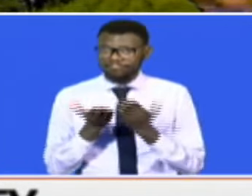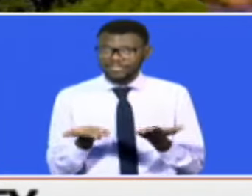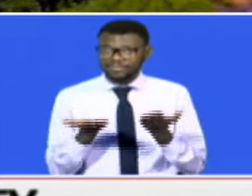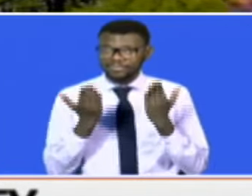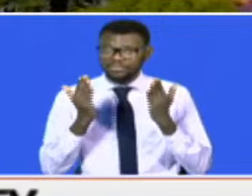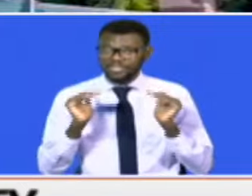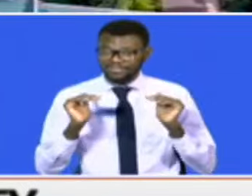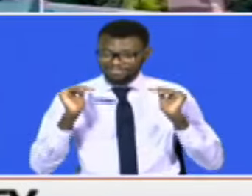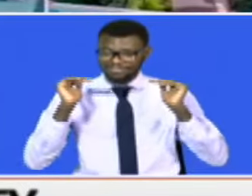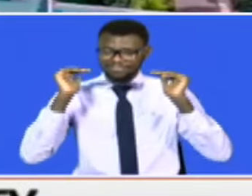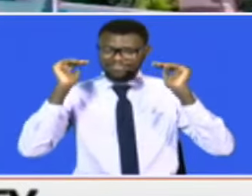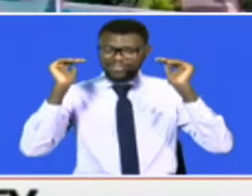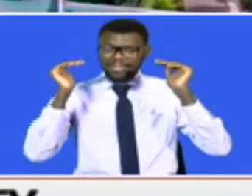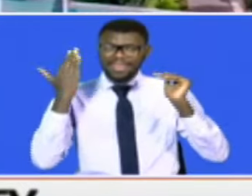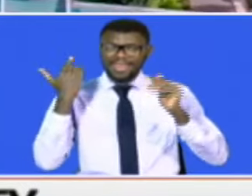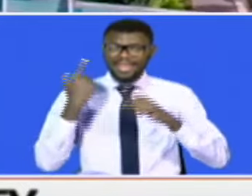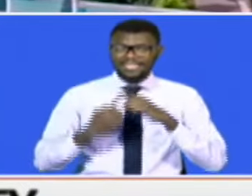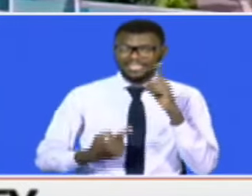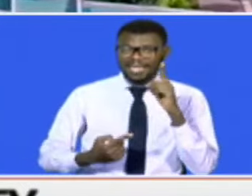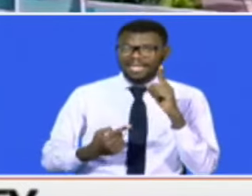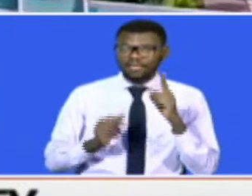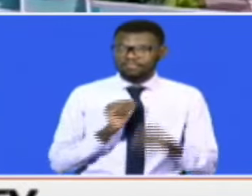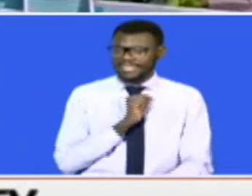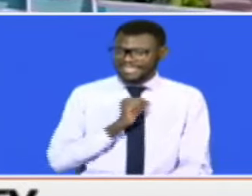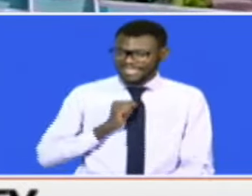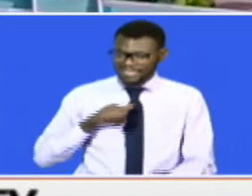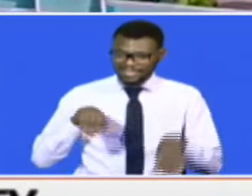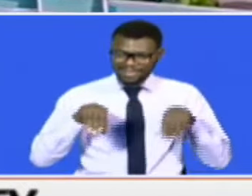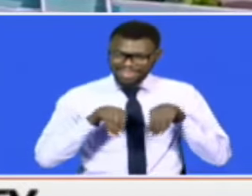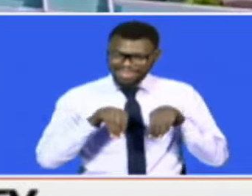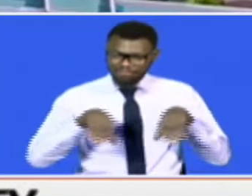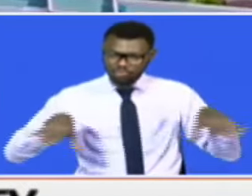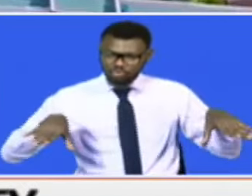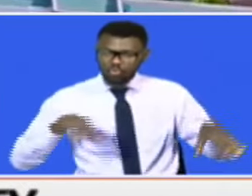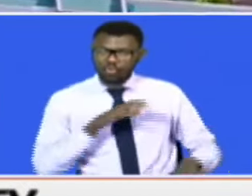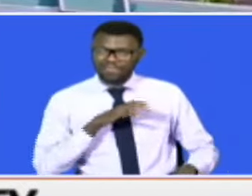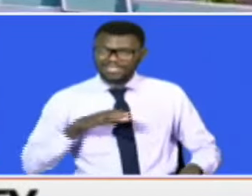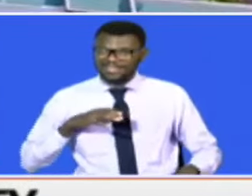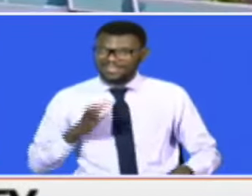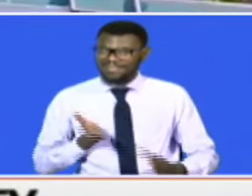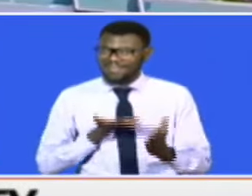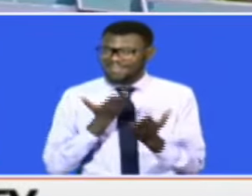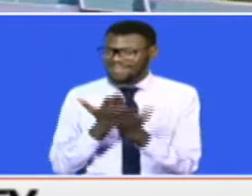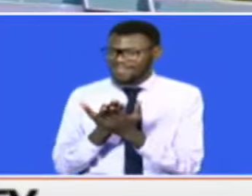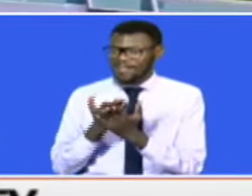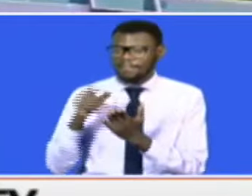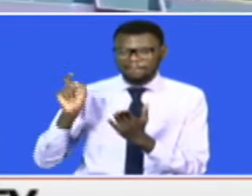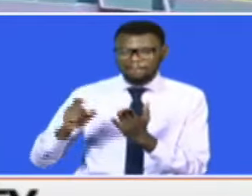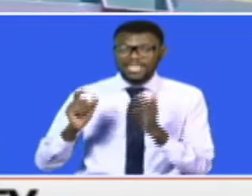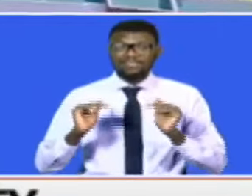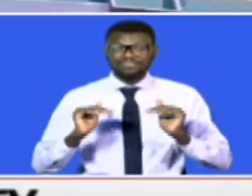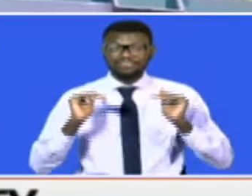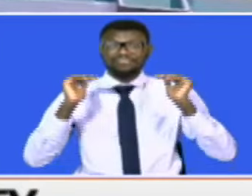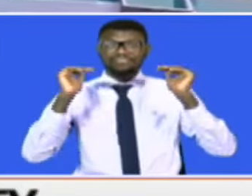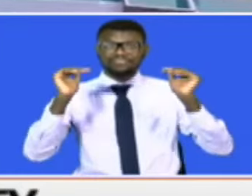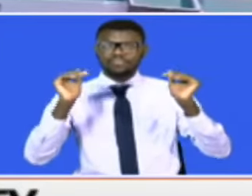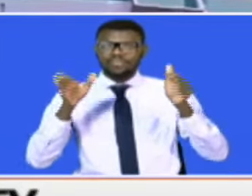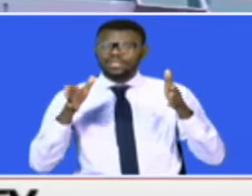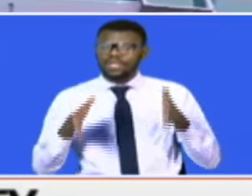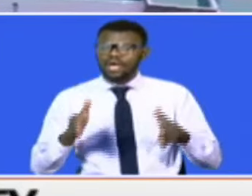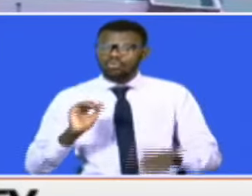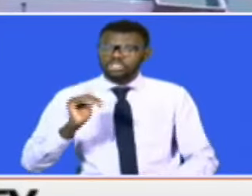skyscrapers following last year's proposal by the Senate Devolution Committee. According to Koyet, the town's